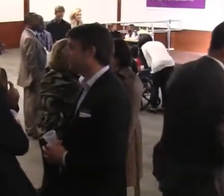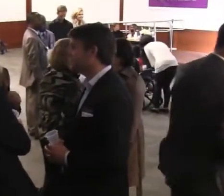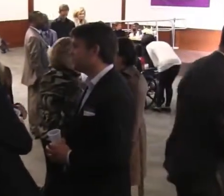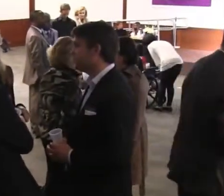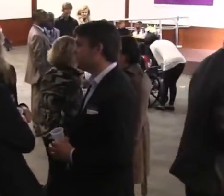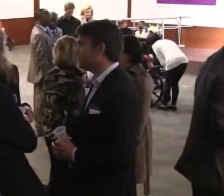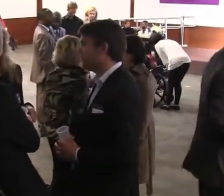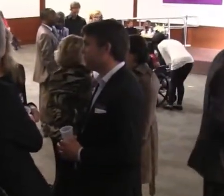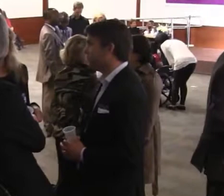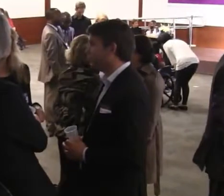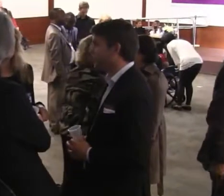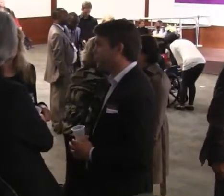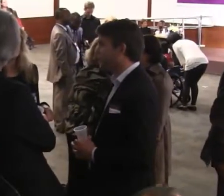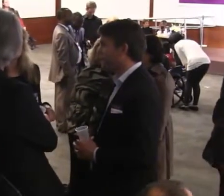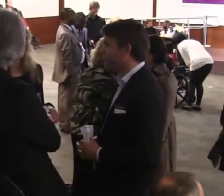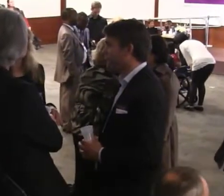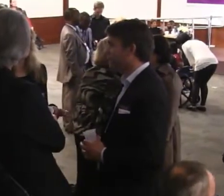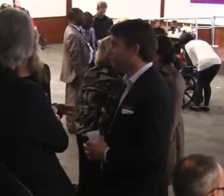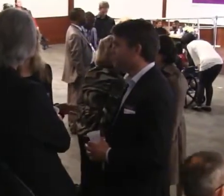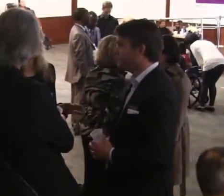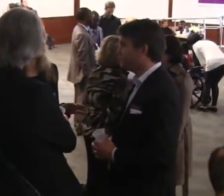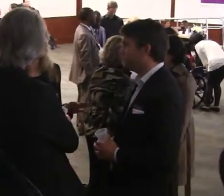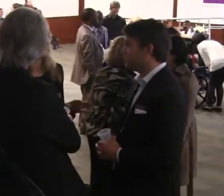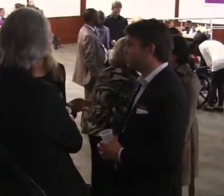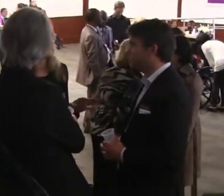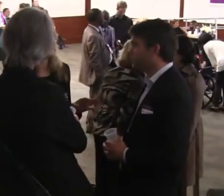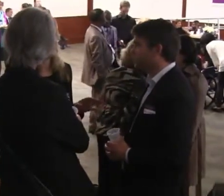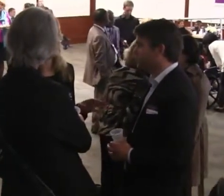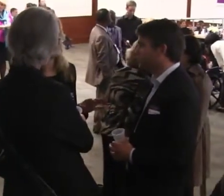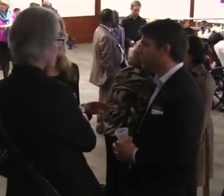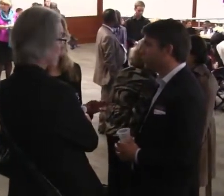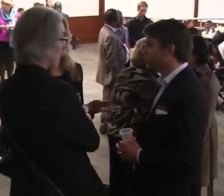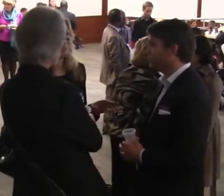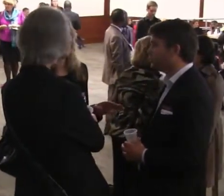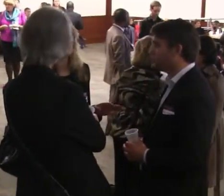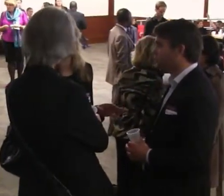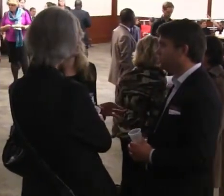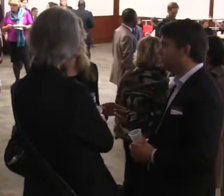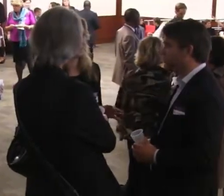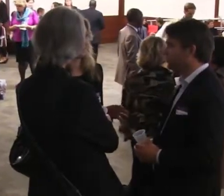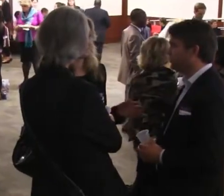rọ́lọ́tẹ̀ tán.